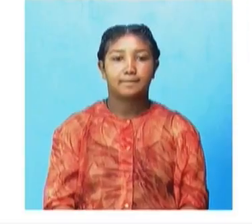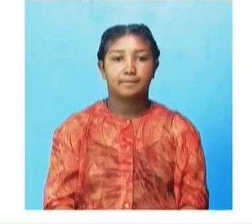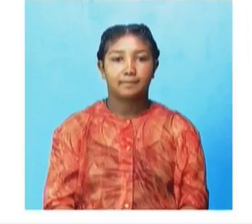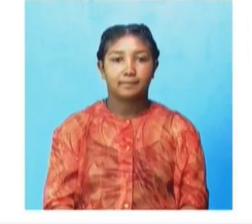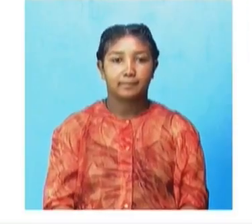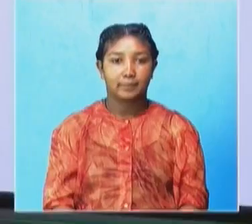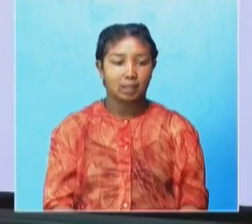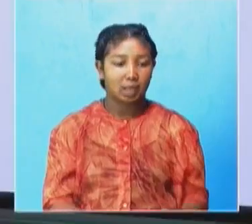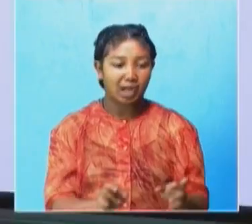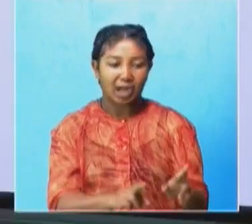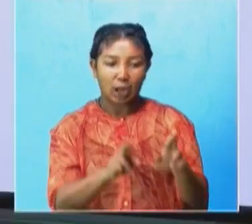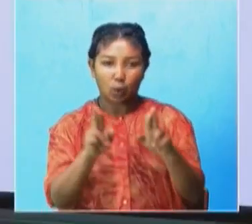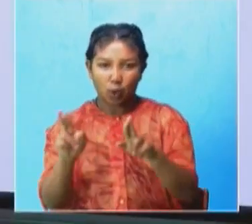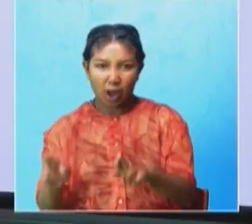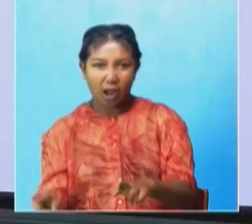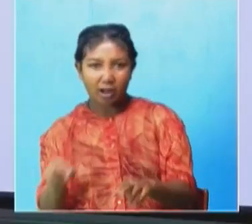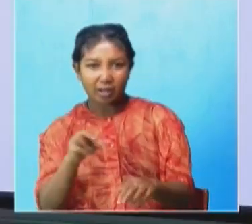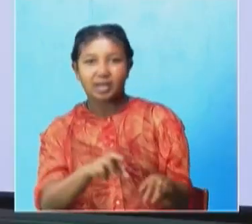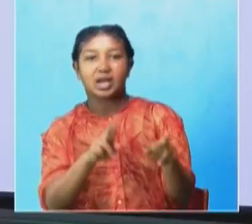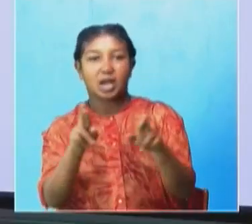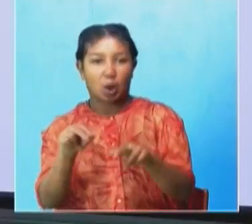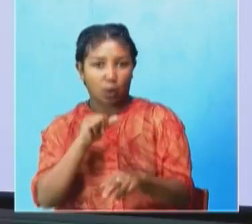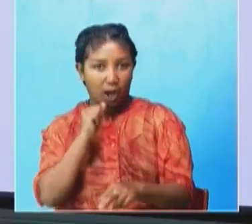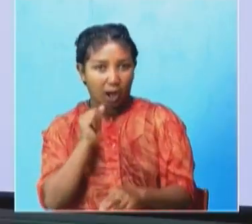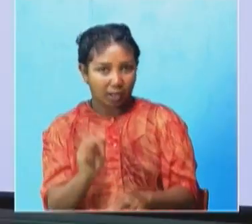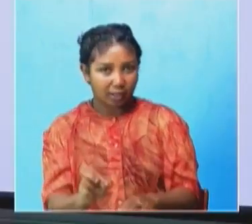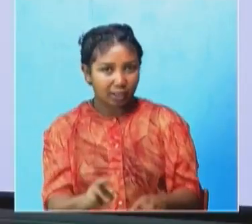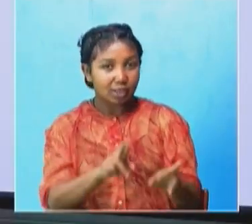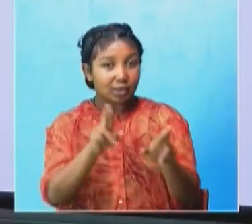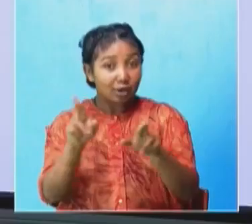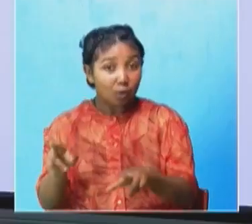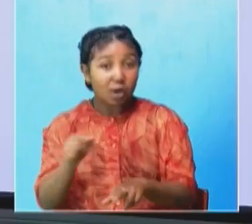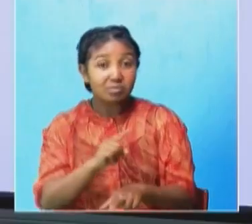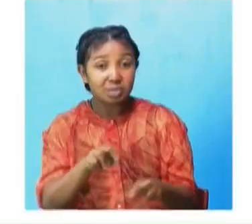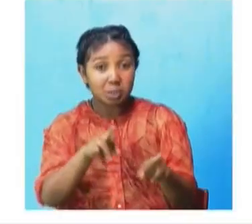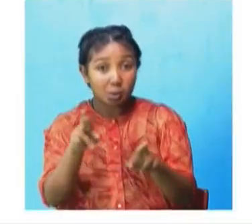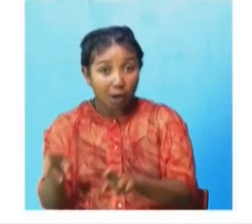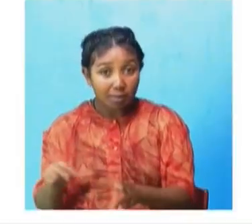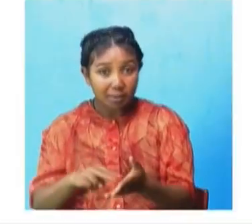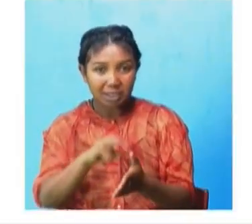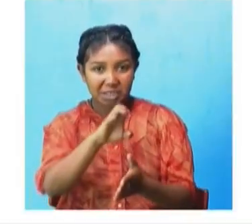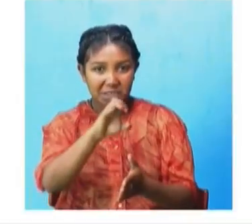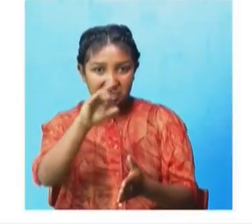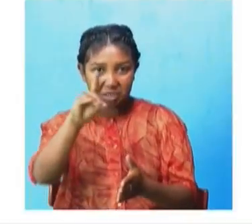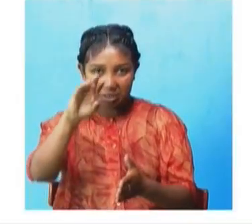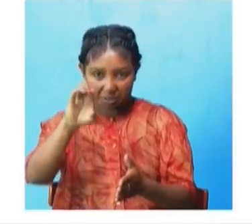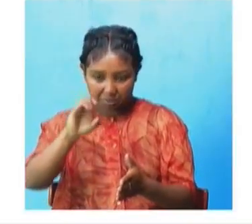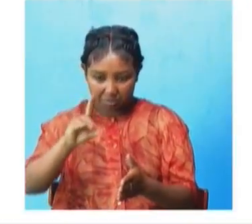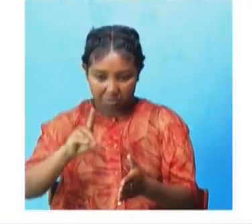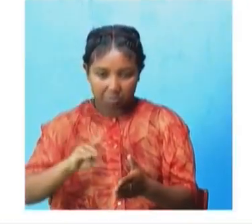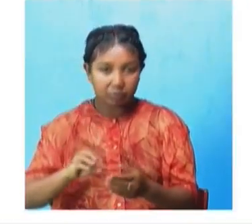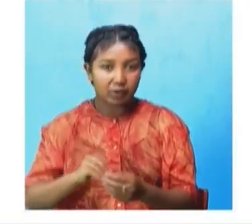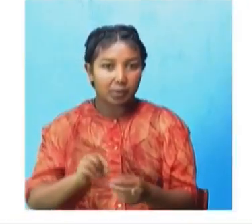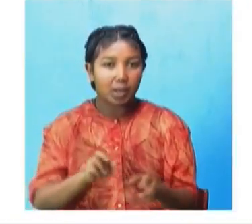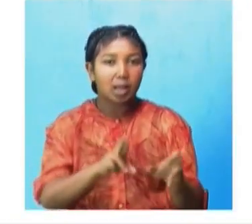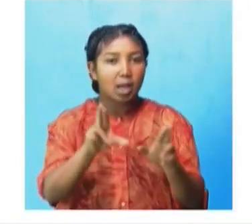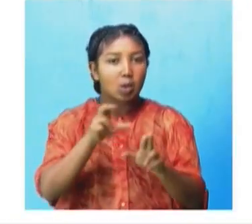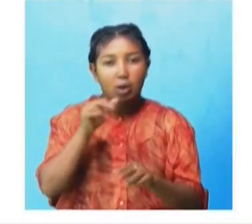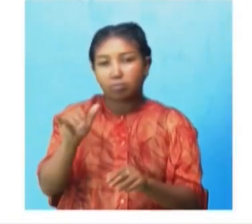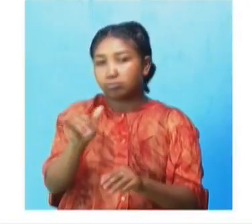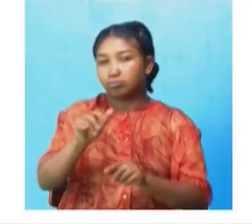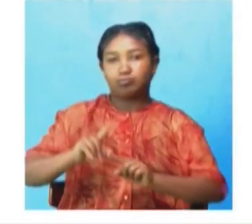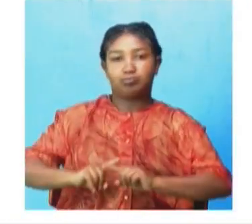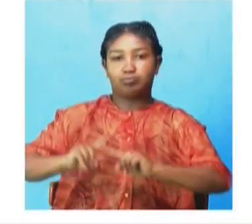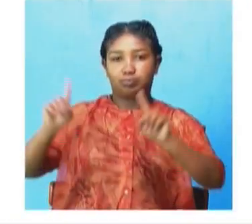So here is also, we can use verb 2. We can use verb 2. Here is verb